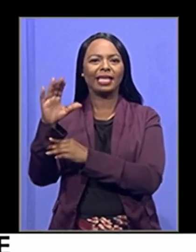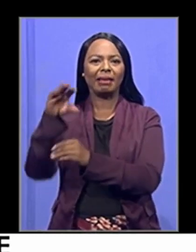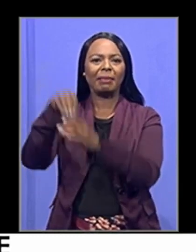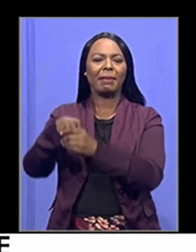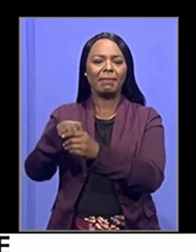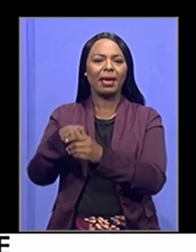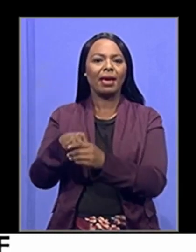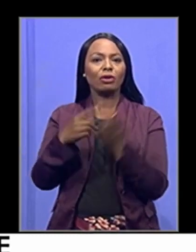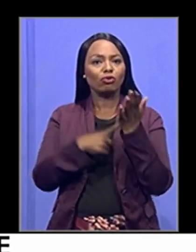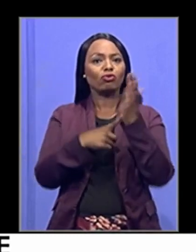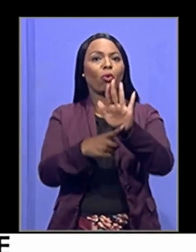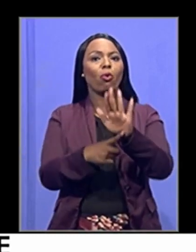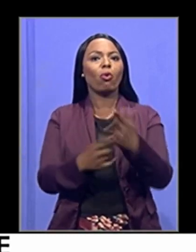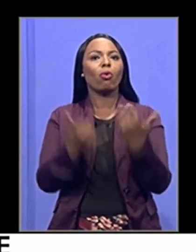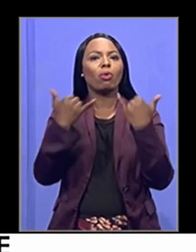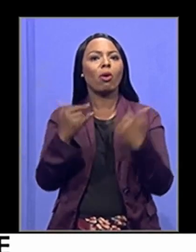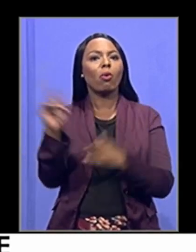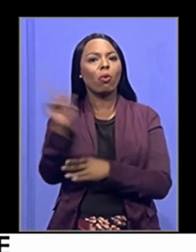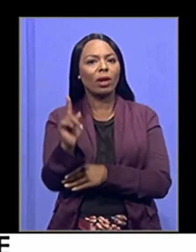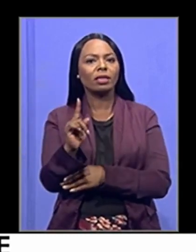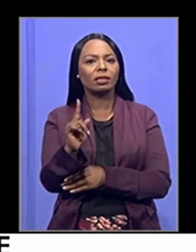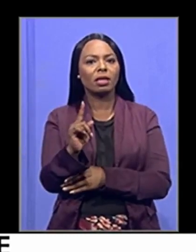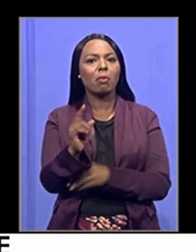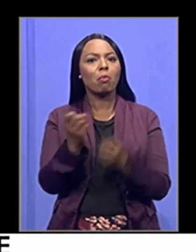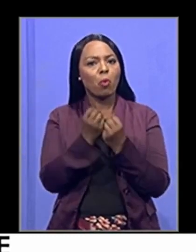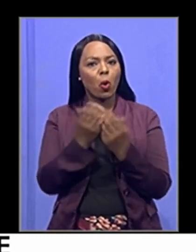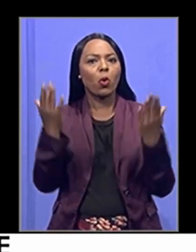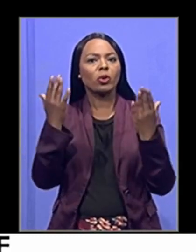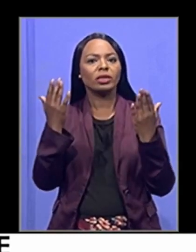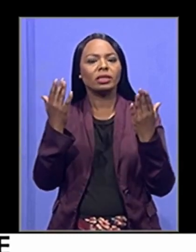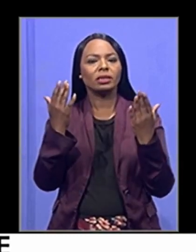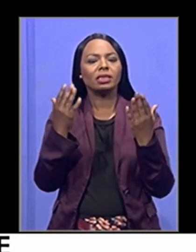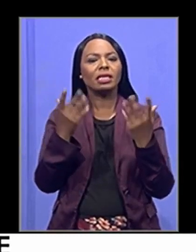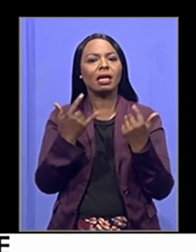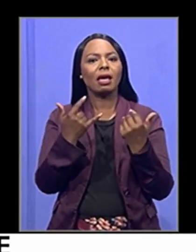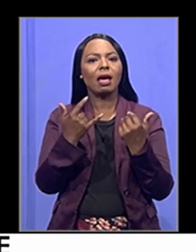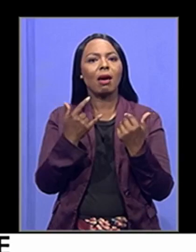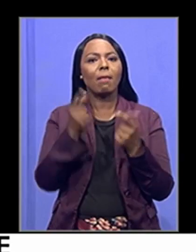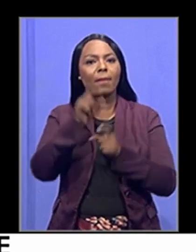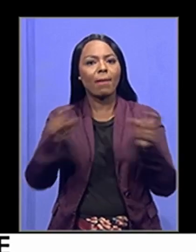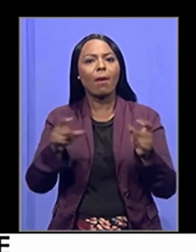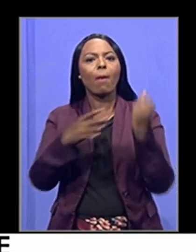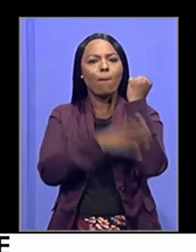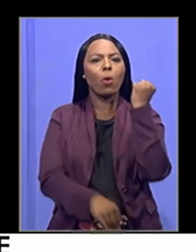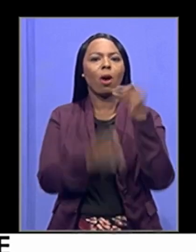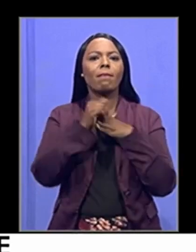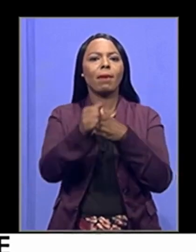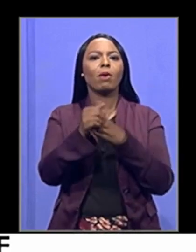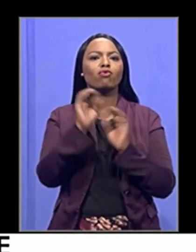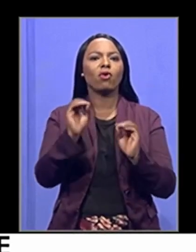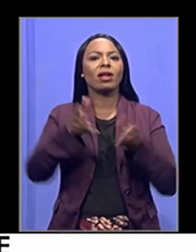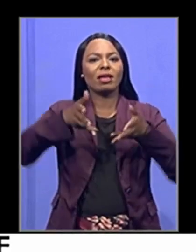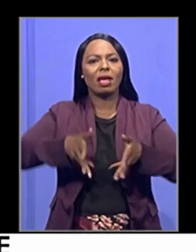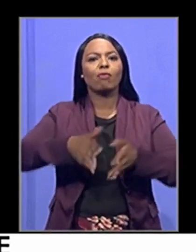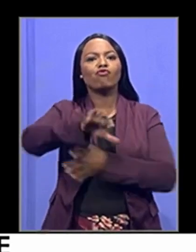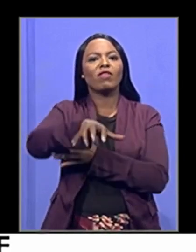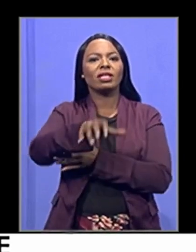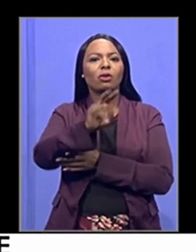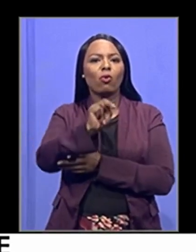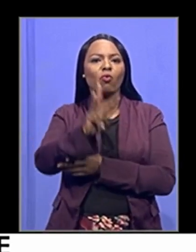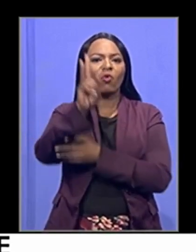an indication of, generally speaking, poor leadership within the province. It is a result